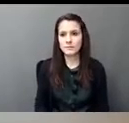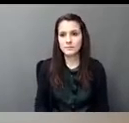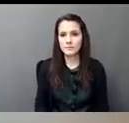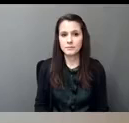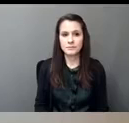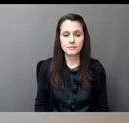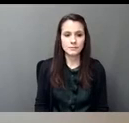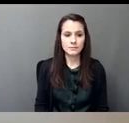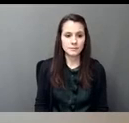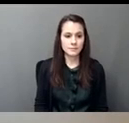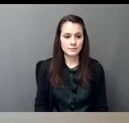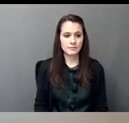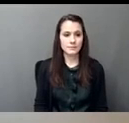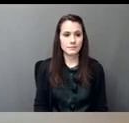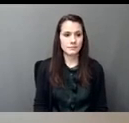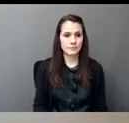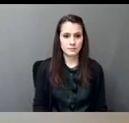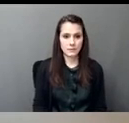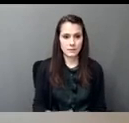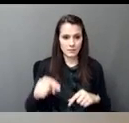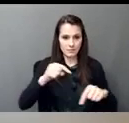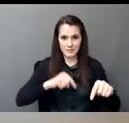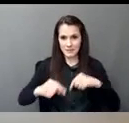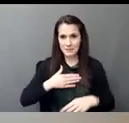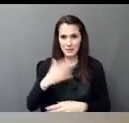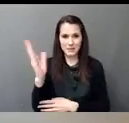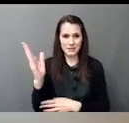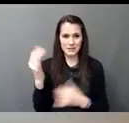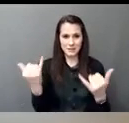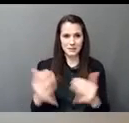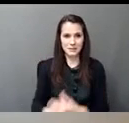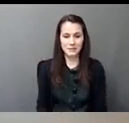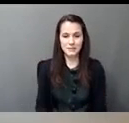All right, let me switch back to my slide presentation.